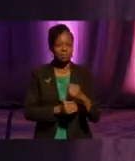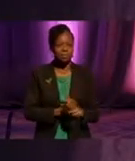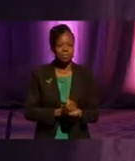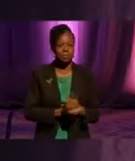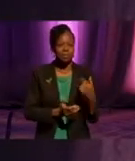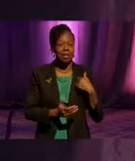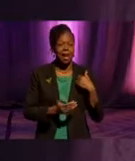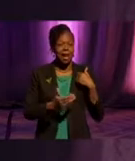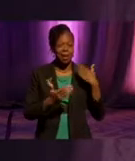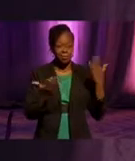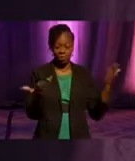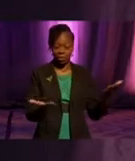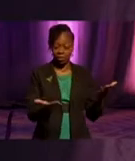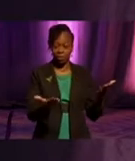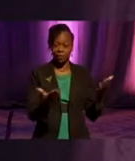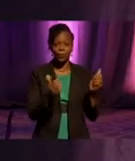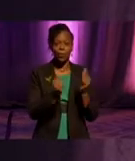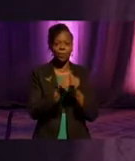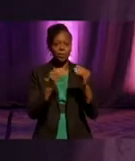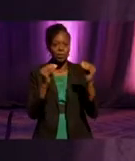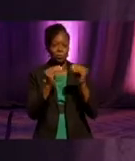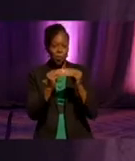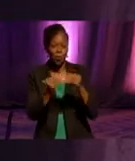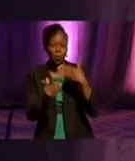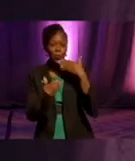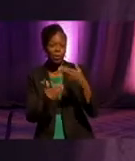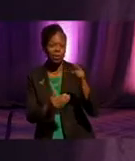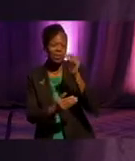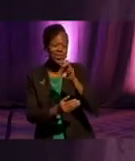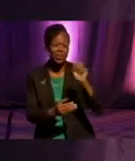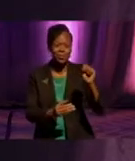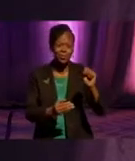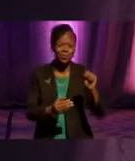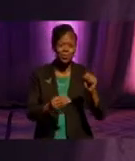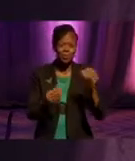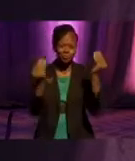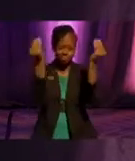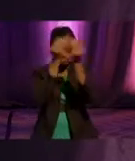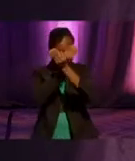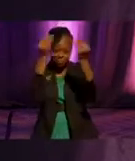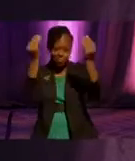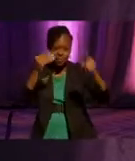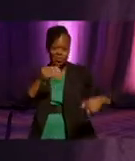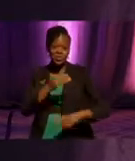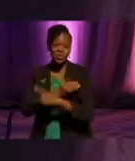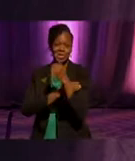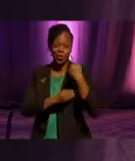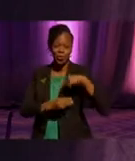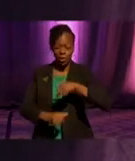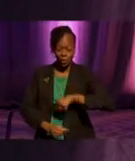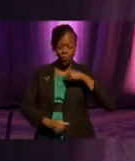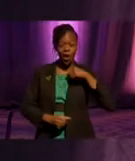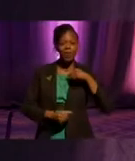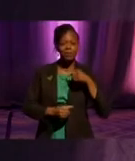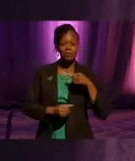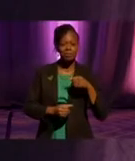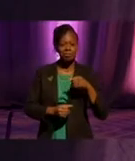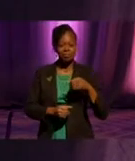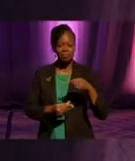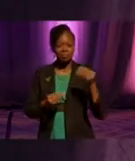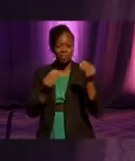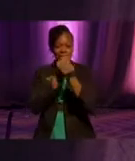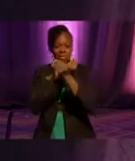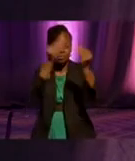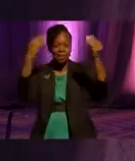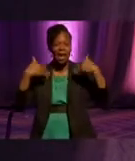I come to you with more good news. Today, we are proud to announce that we have an